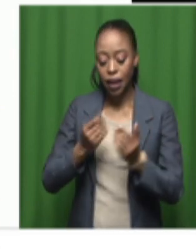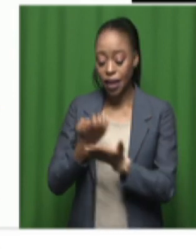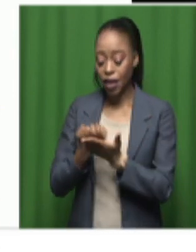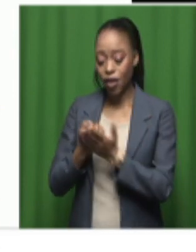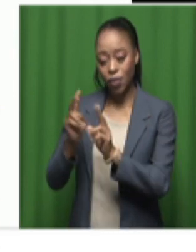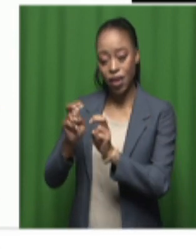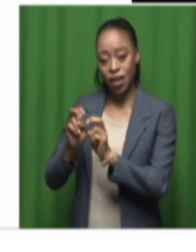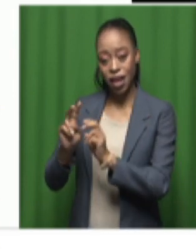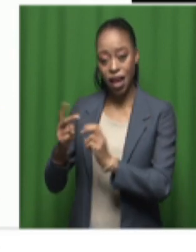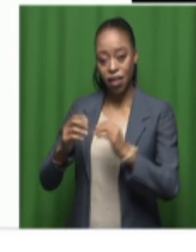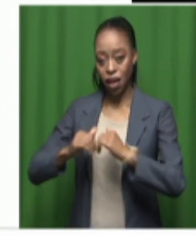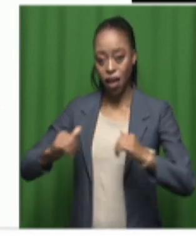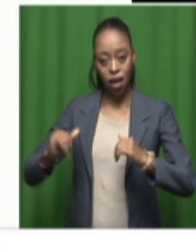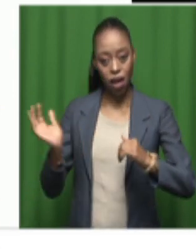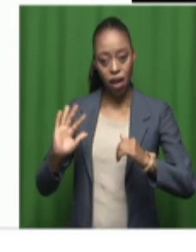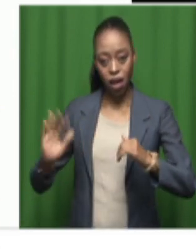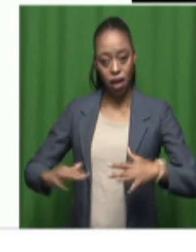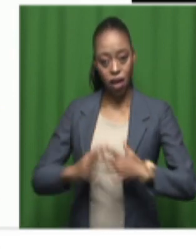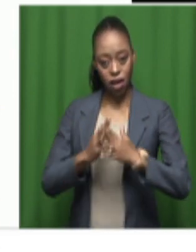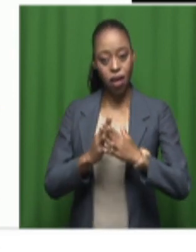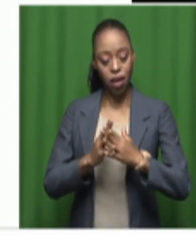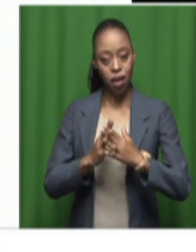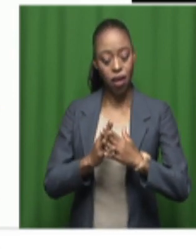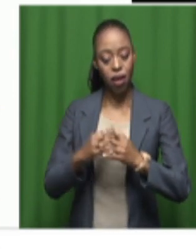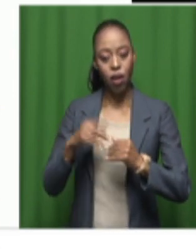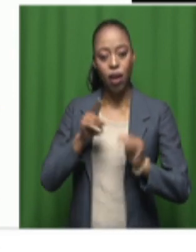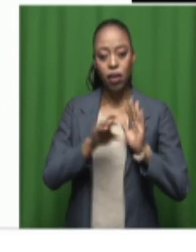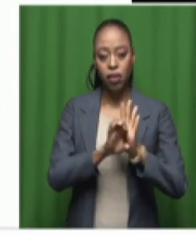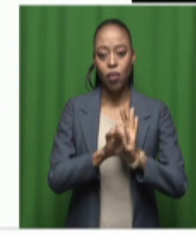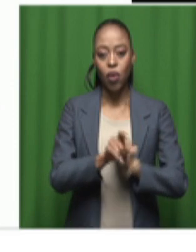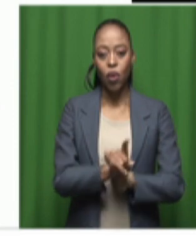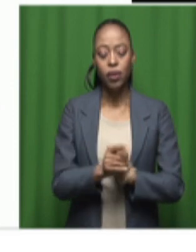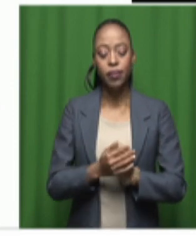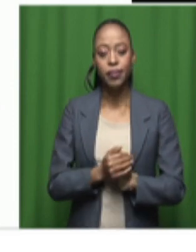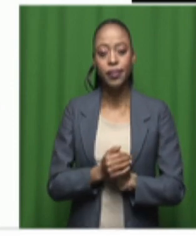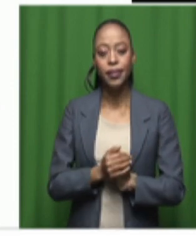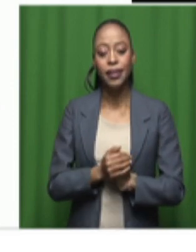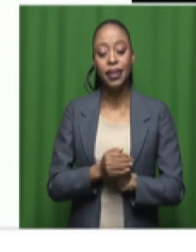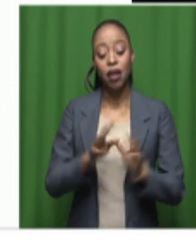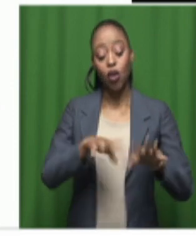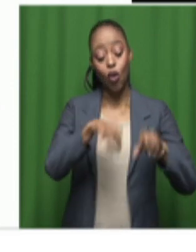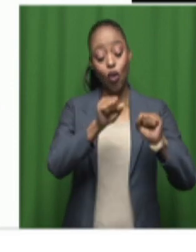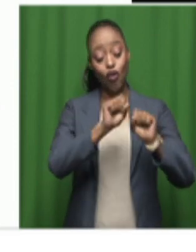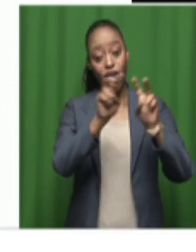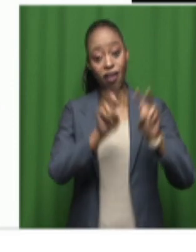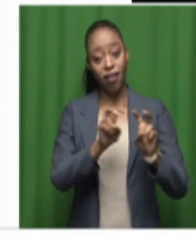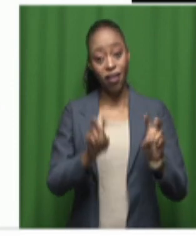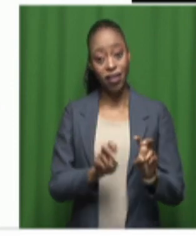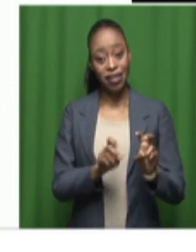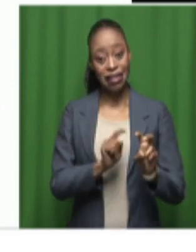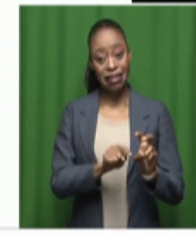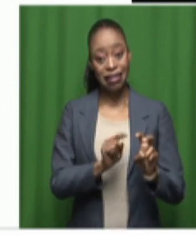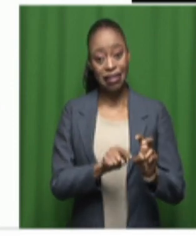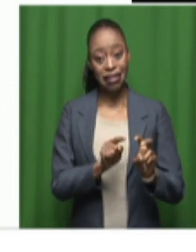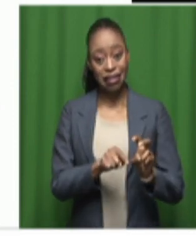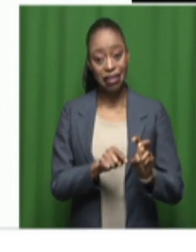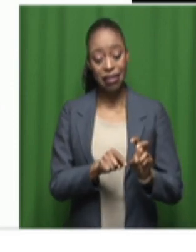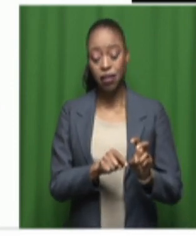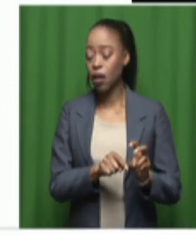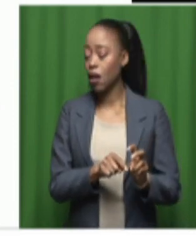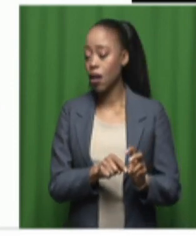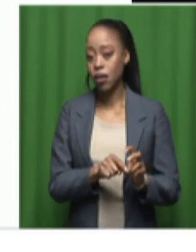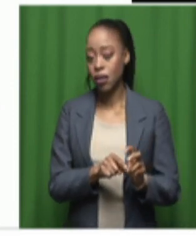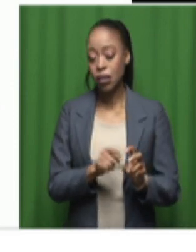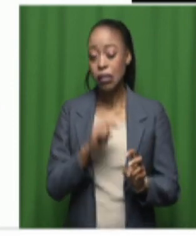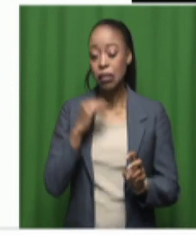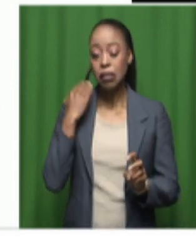economic factors. So, for instance, the fact of load shedding is actually